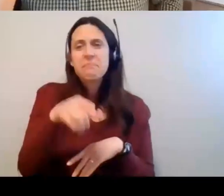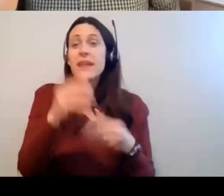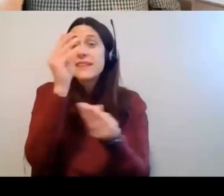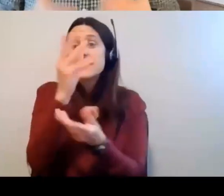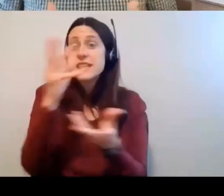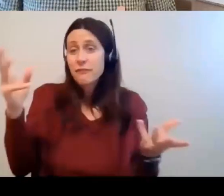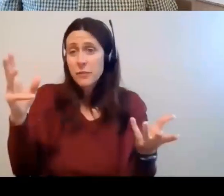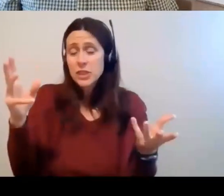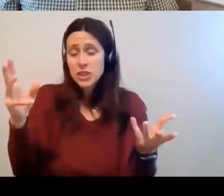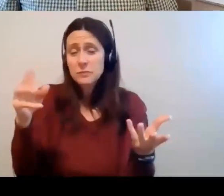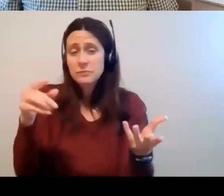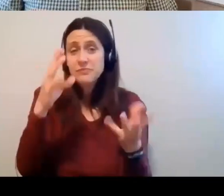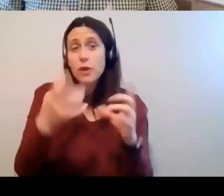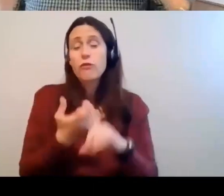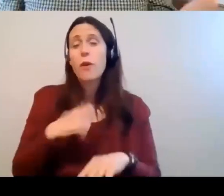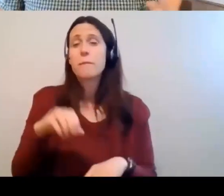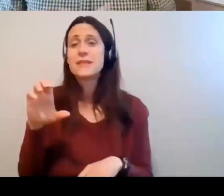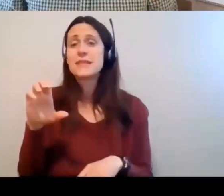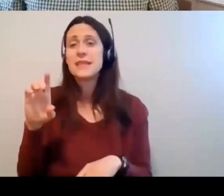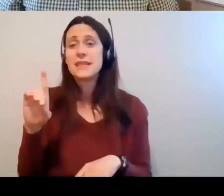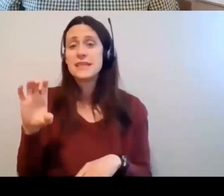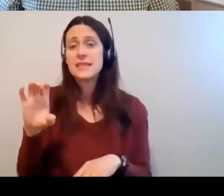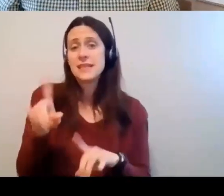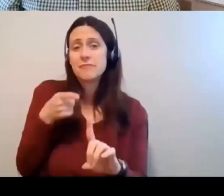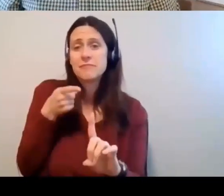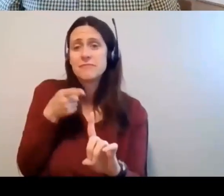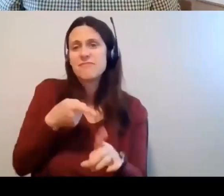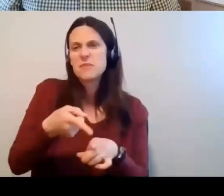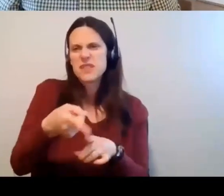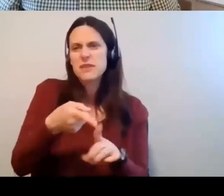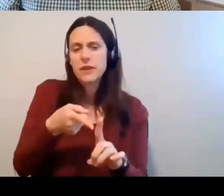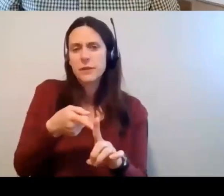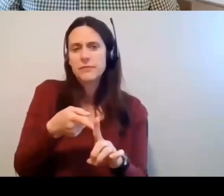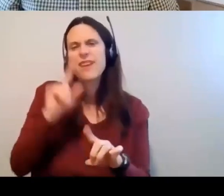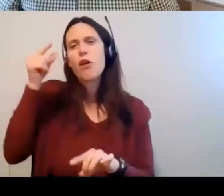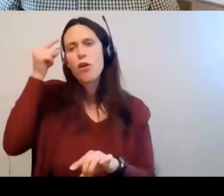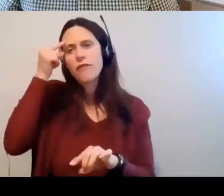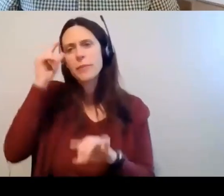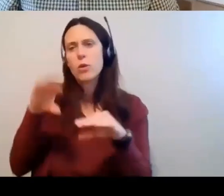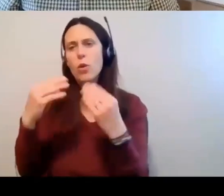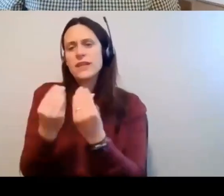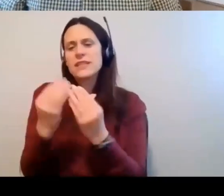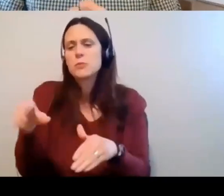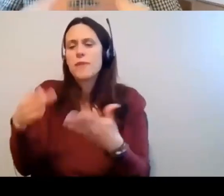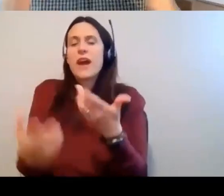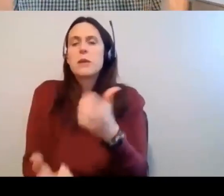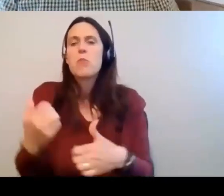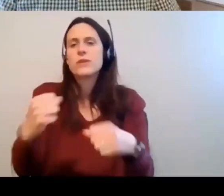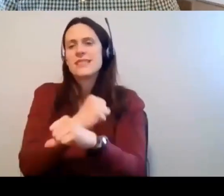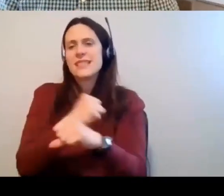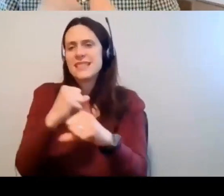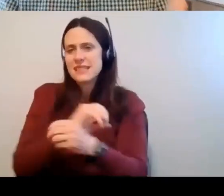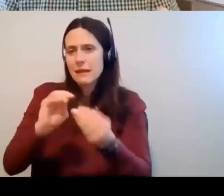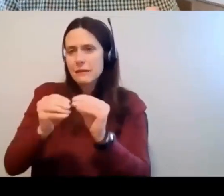you from the CDC specifically, just looking to them as the government organization that is providing us the most statistics about